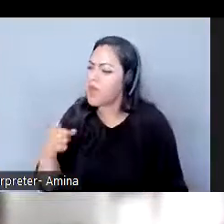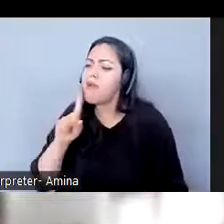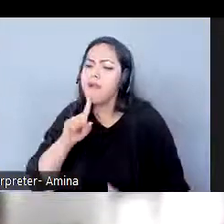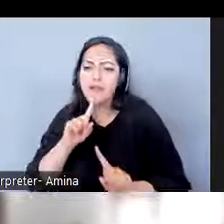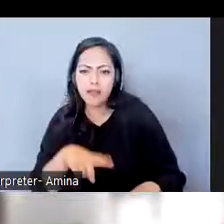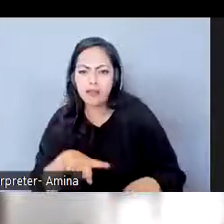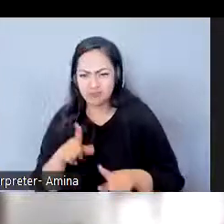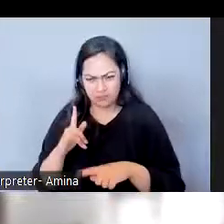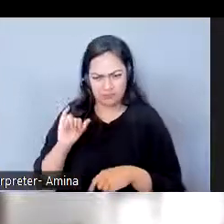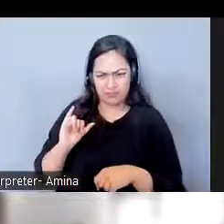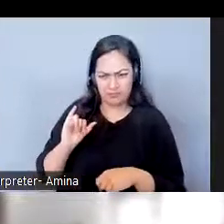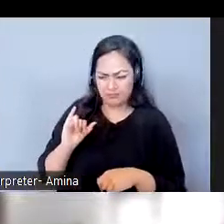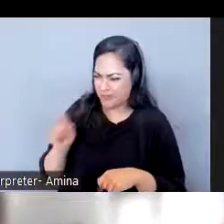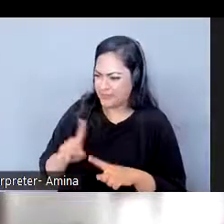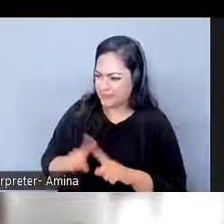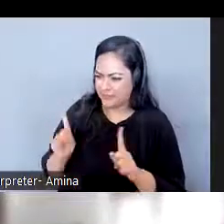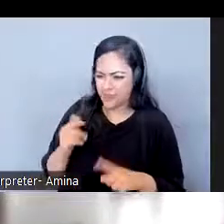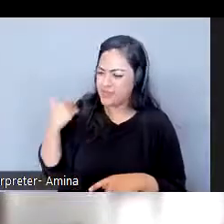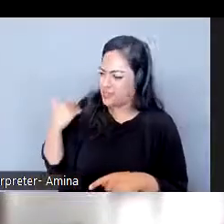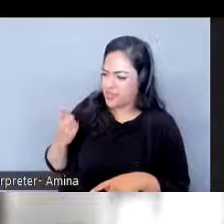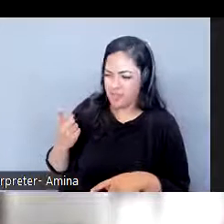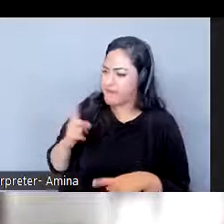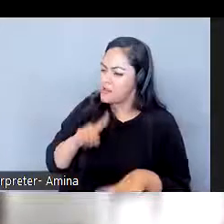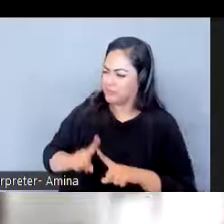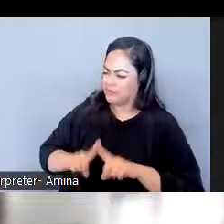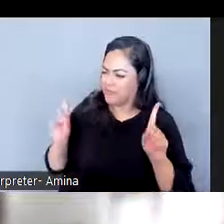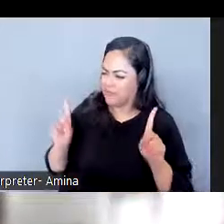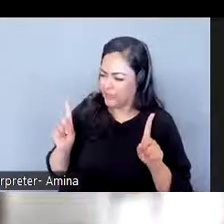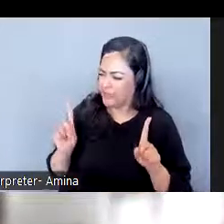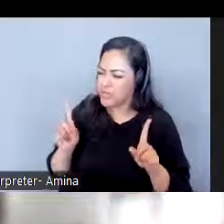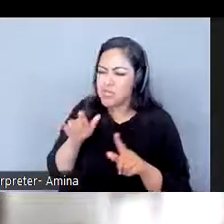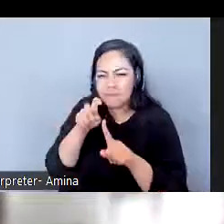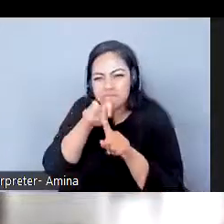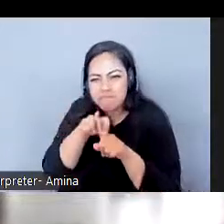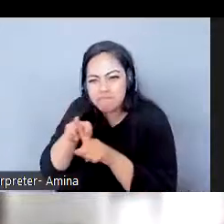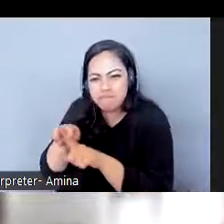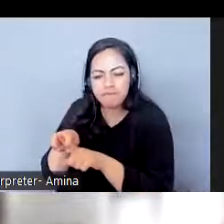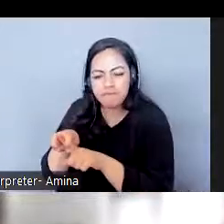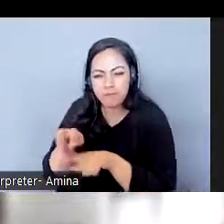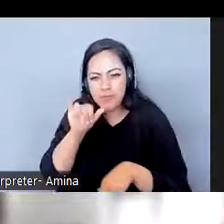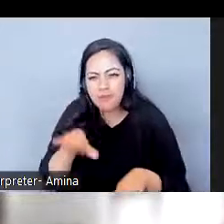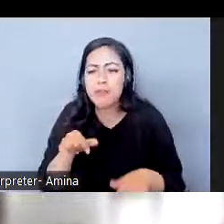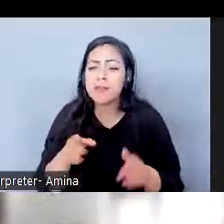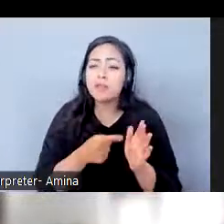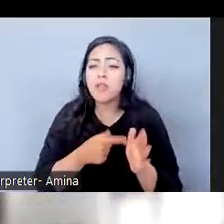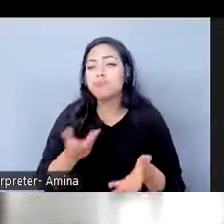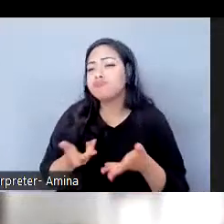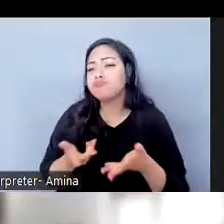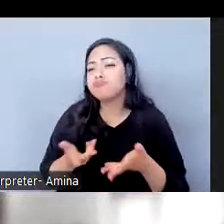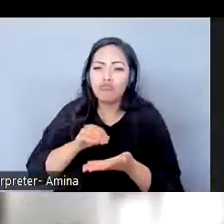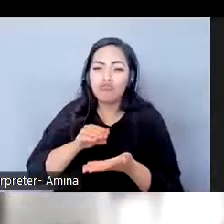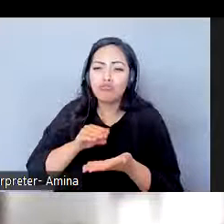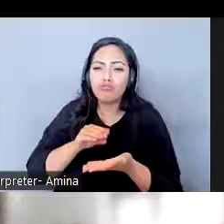you yesterday or a week ago as you're having these little, nonchalant conversations back and forth and you're trying to get to know each